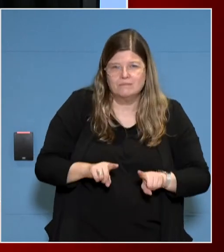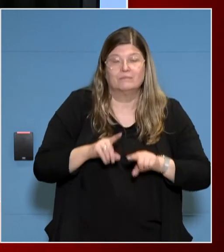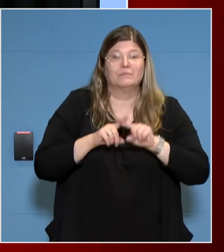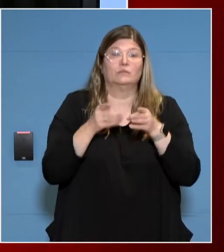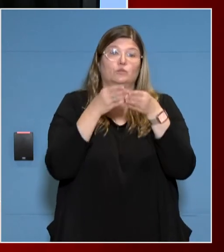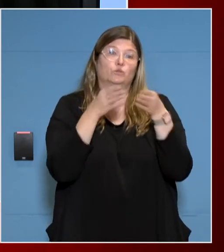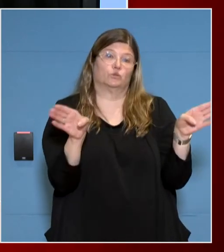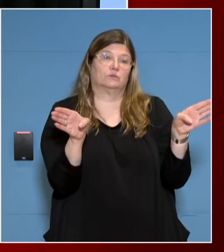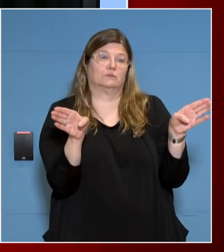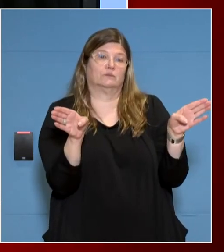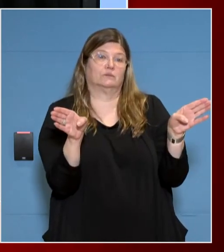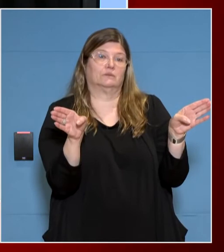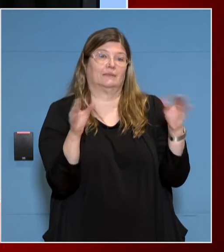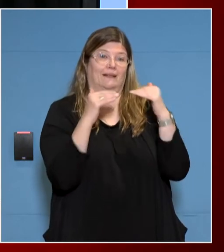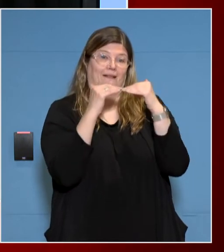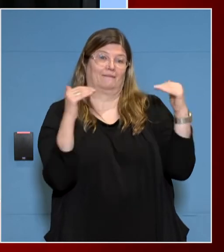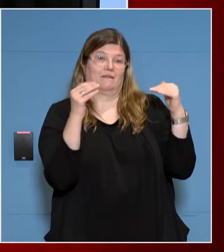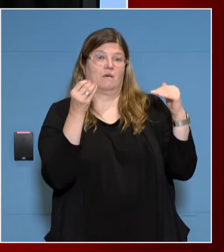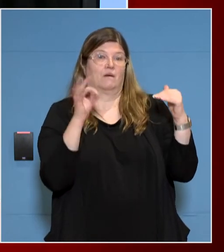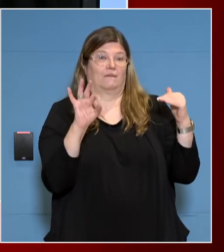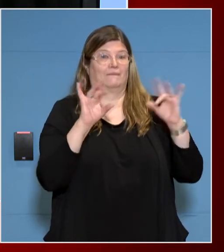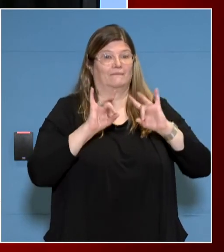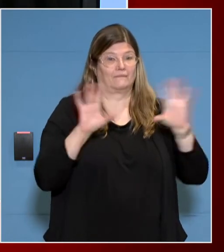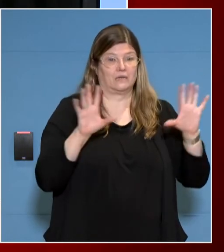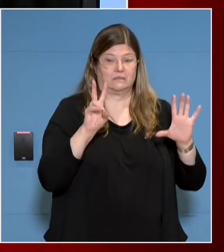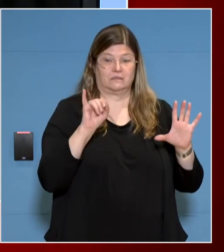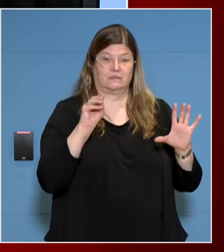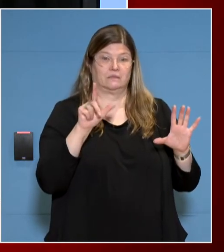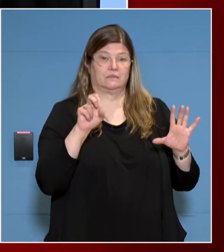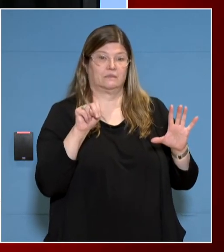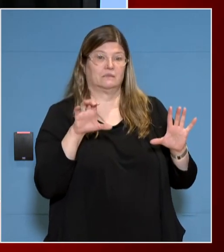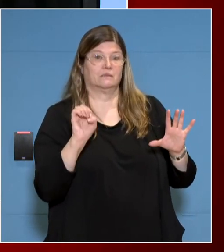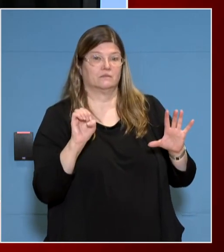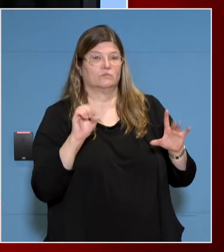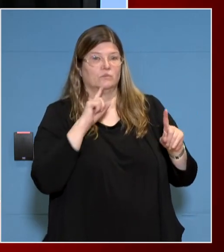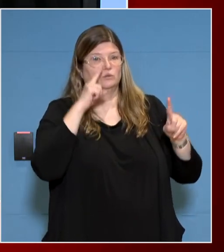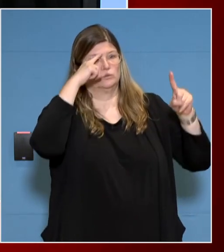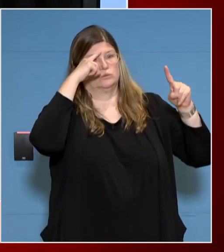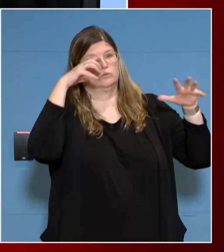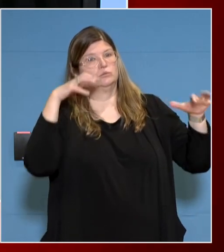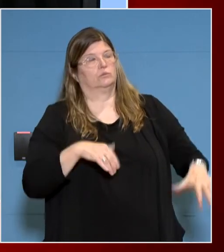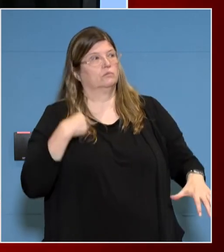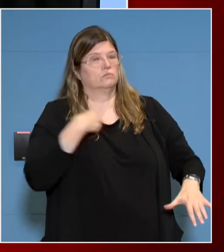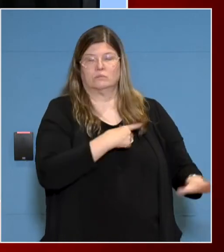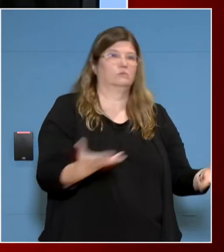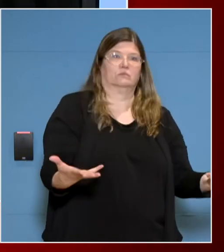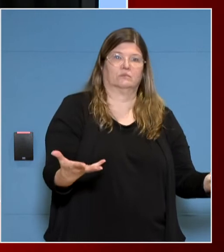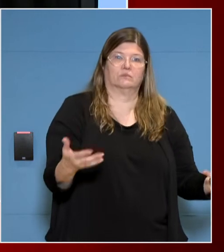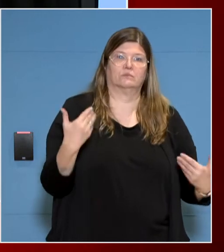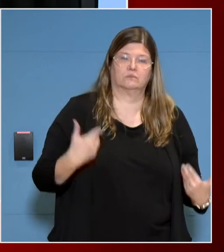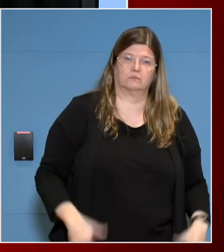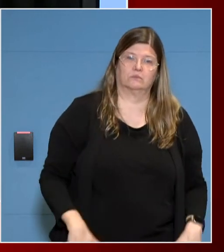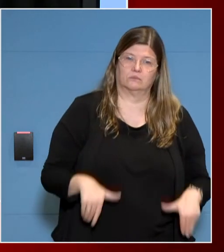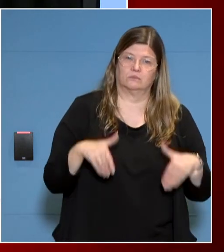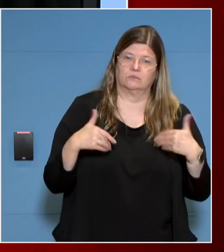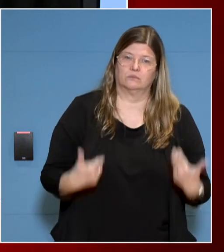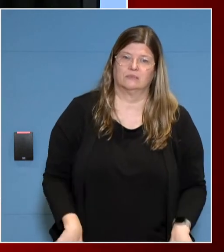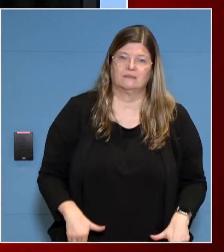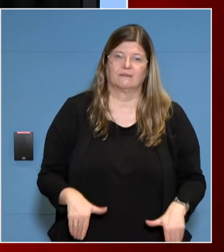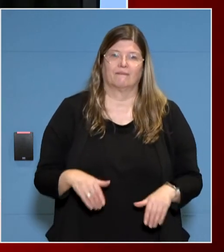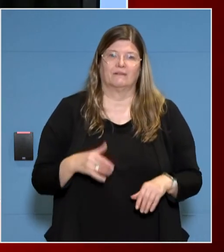of violence to start this year that is jolting to all of us, and we'll talk to the chief about